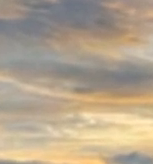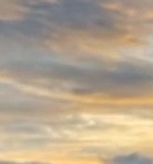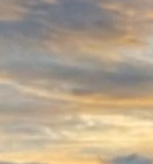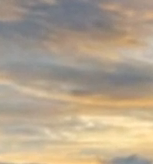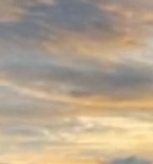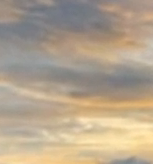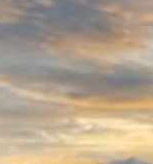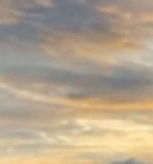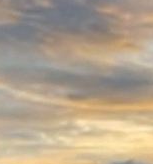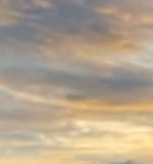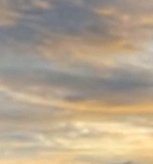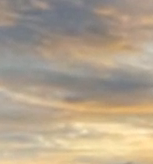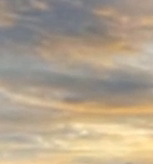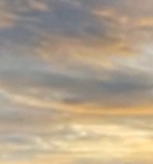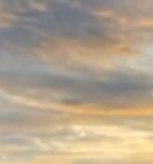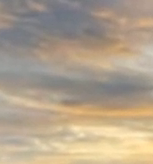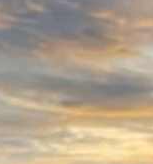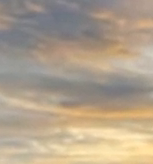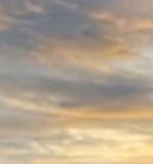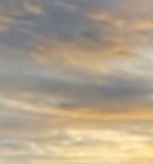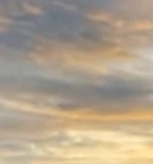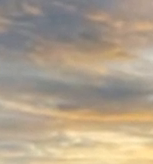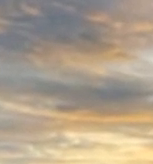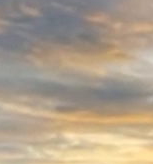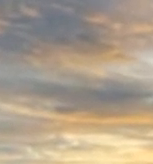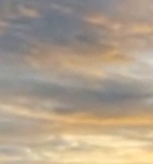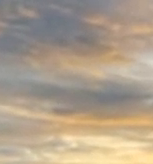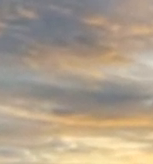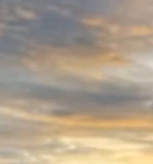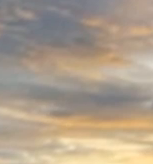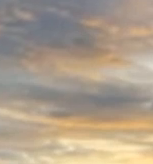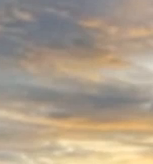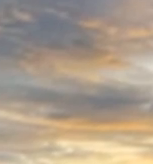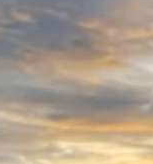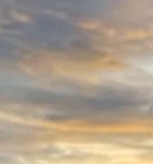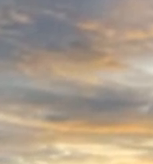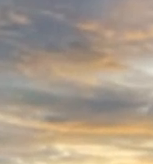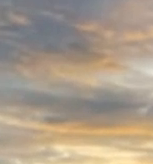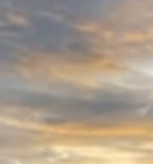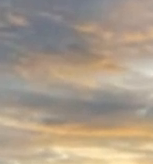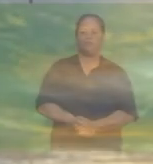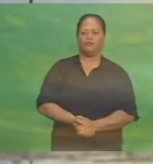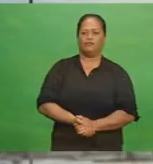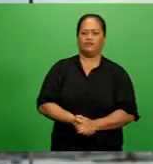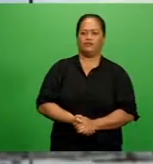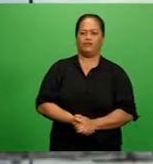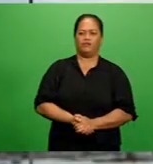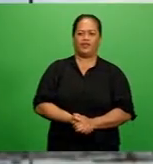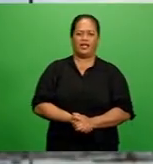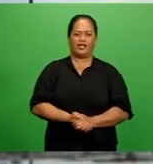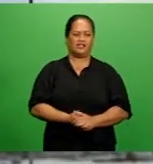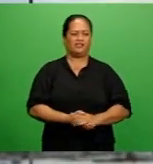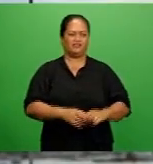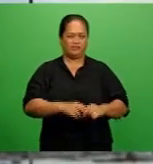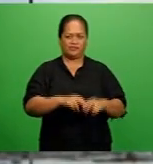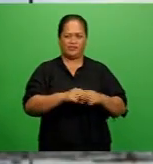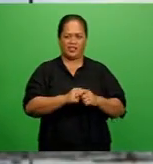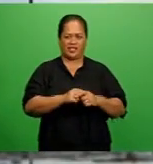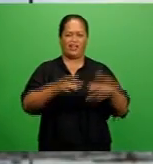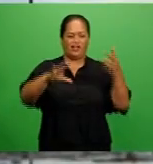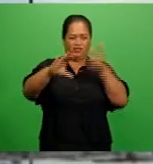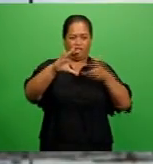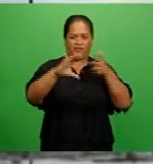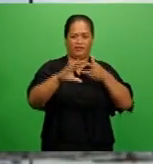of the day, Sonia Kajul took this at Olosara in Singatoka. You can send us newsworthy pictures and videos on email